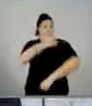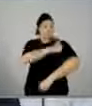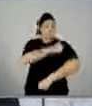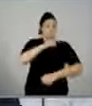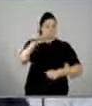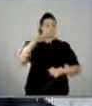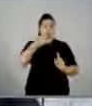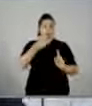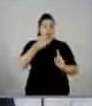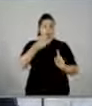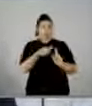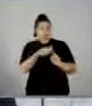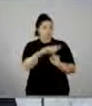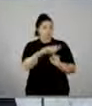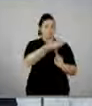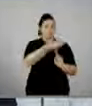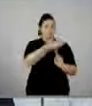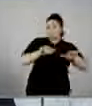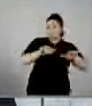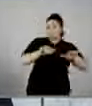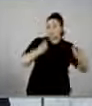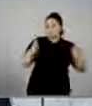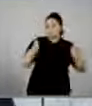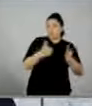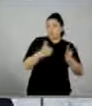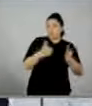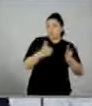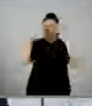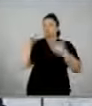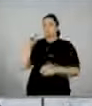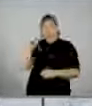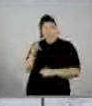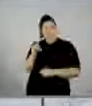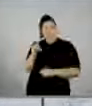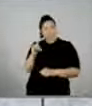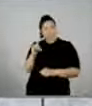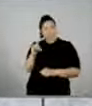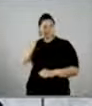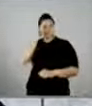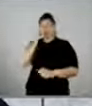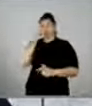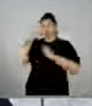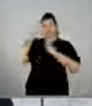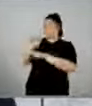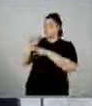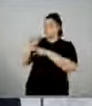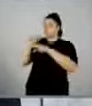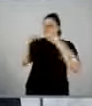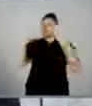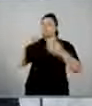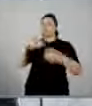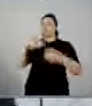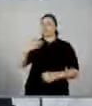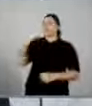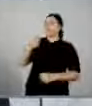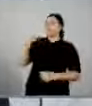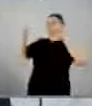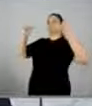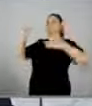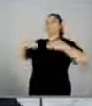other issues. That obviously we don't rule that out, but those decisions will be guided by the medical advice when they're ultimately taken. But I look forward to that